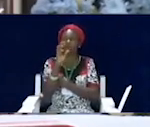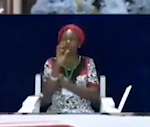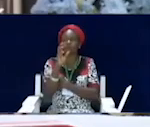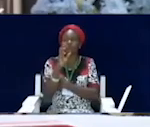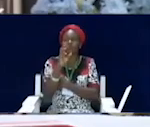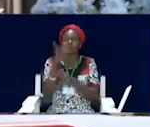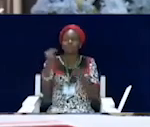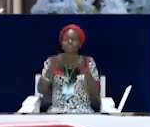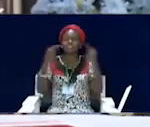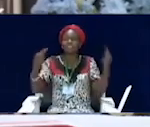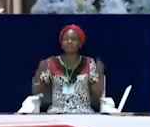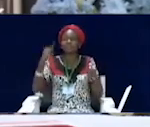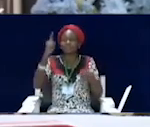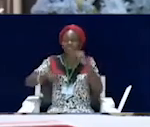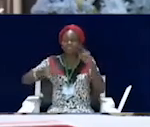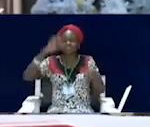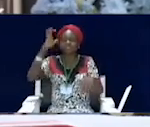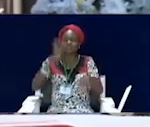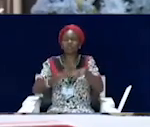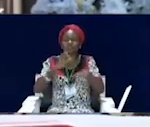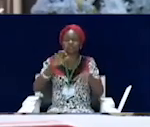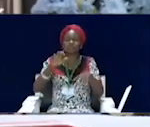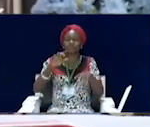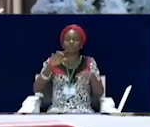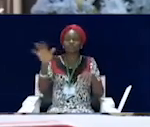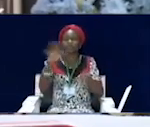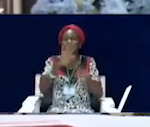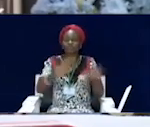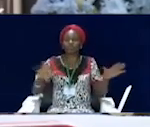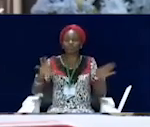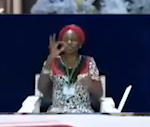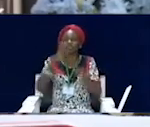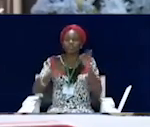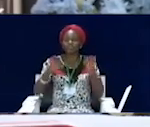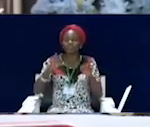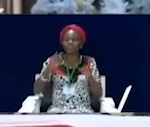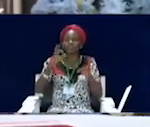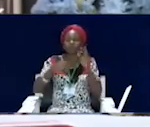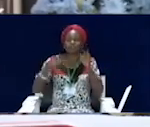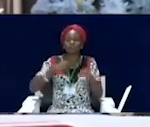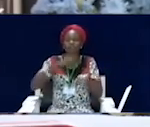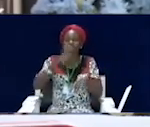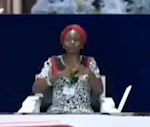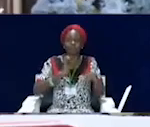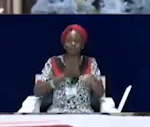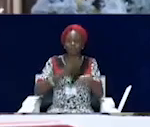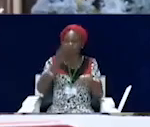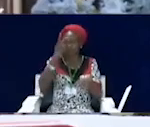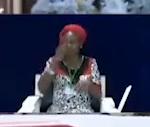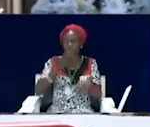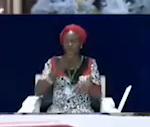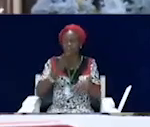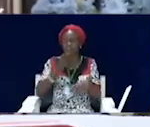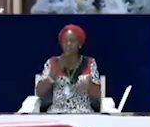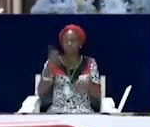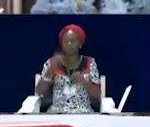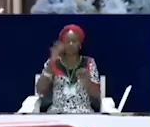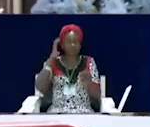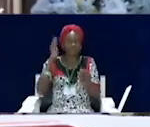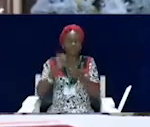the enemy can touch us children if we touch our parents. Did you hear